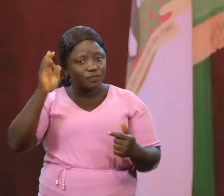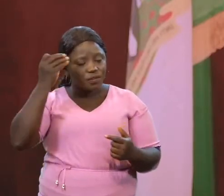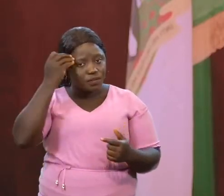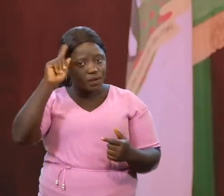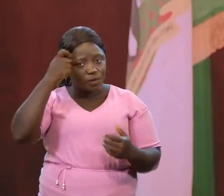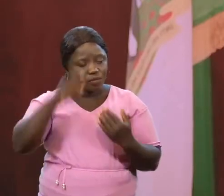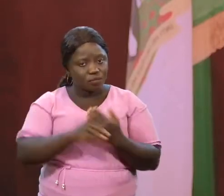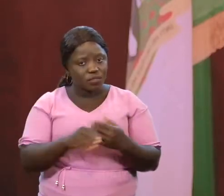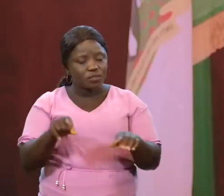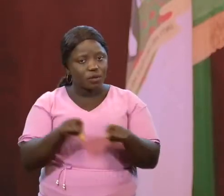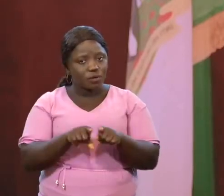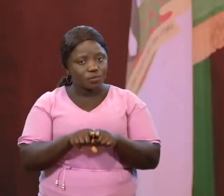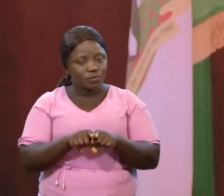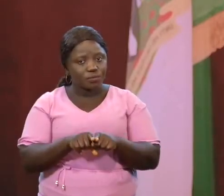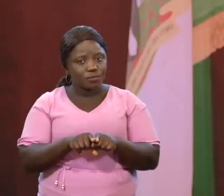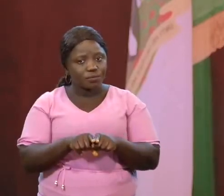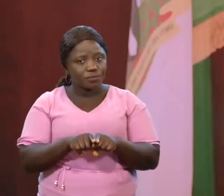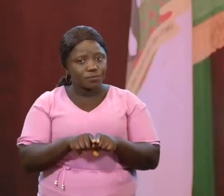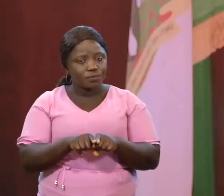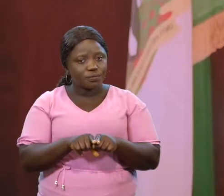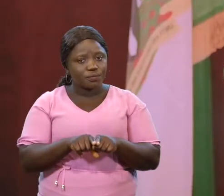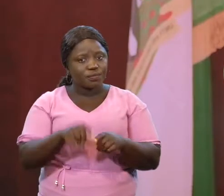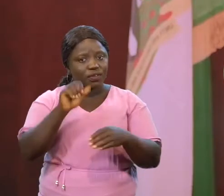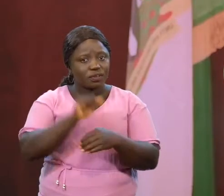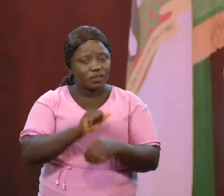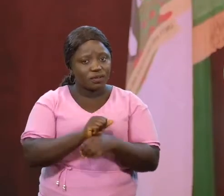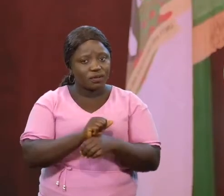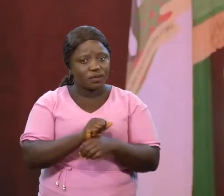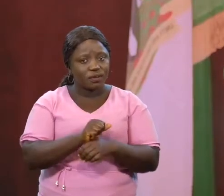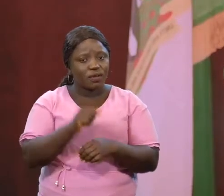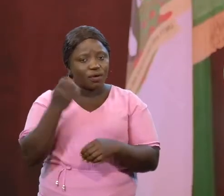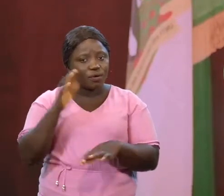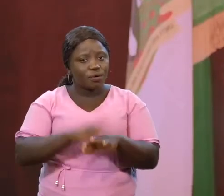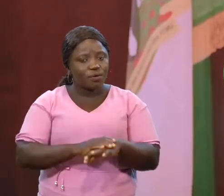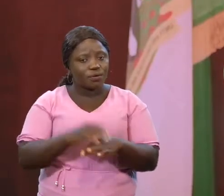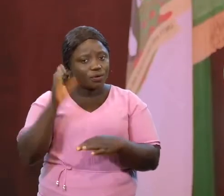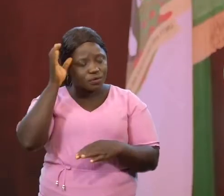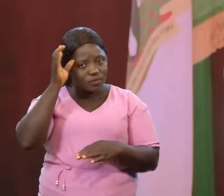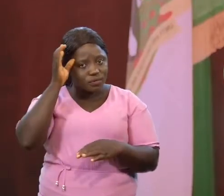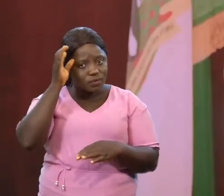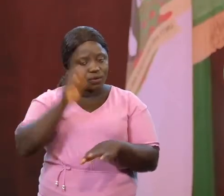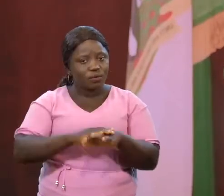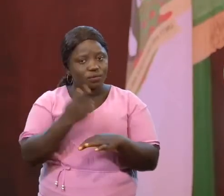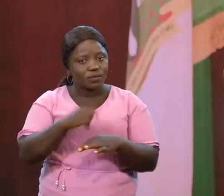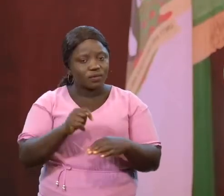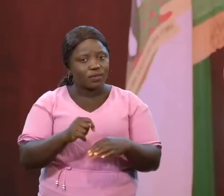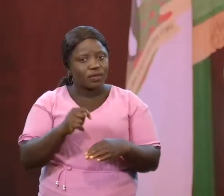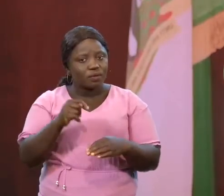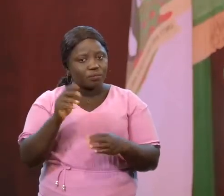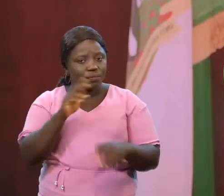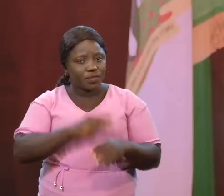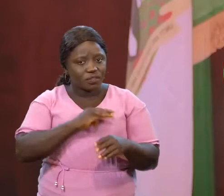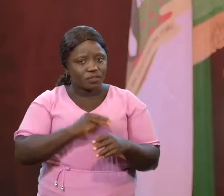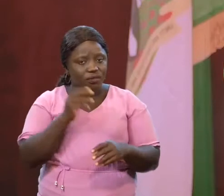the federal government also brings about a formal shift from the hitherto considerable lack of attention